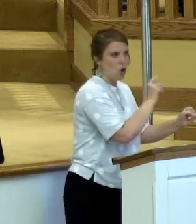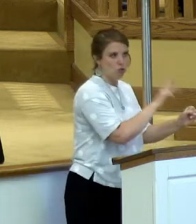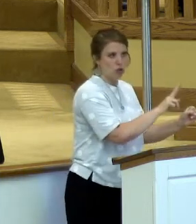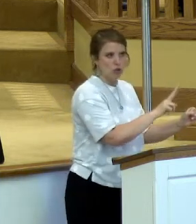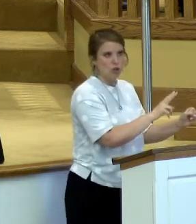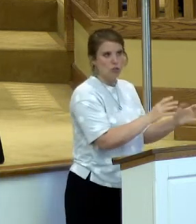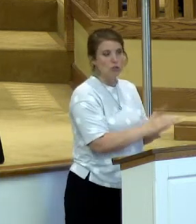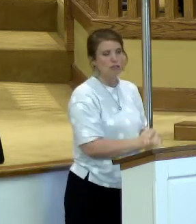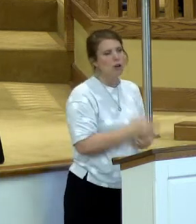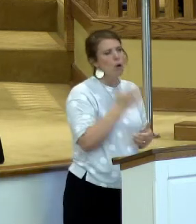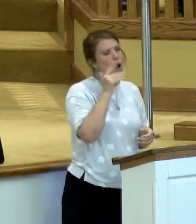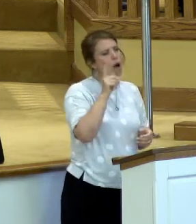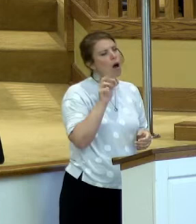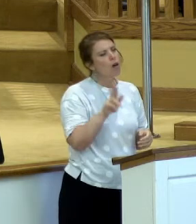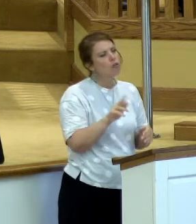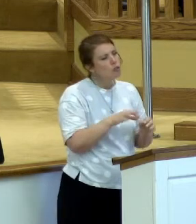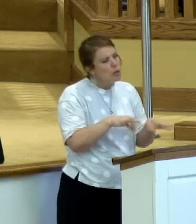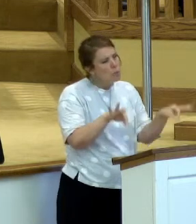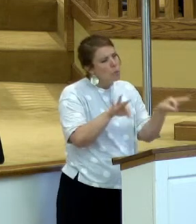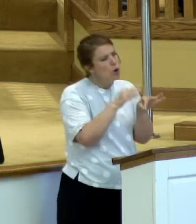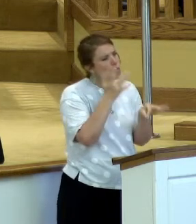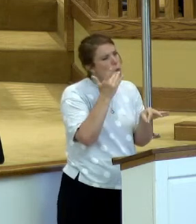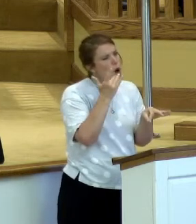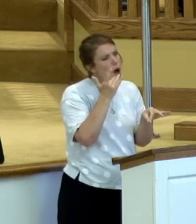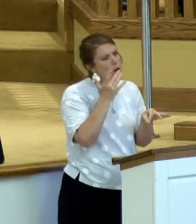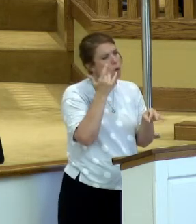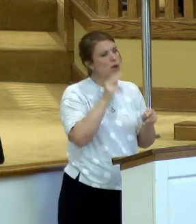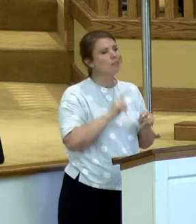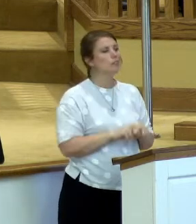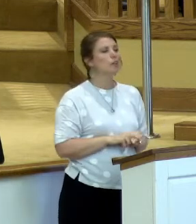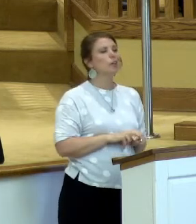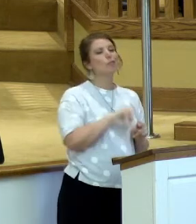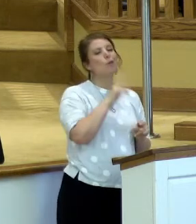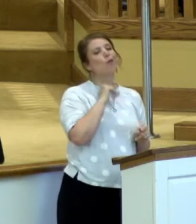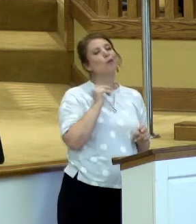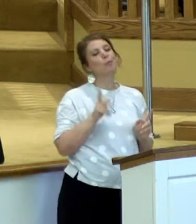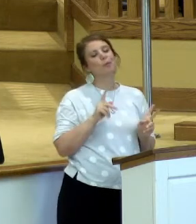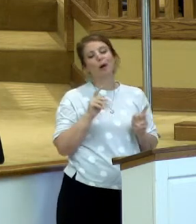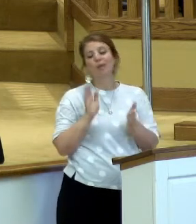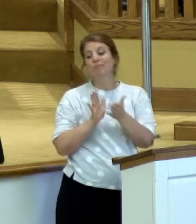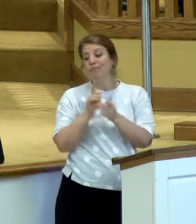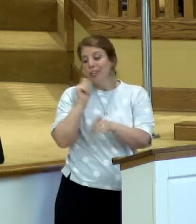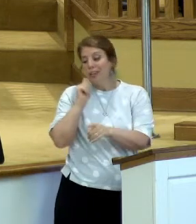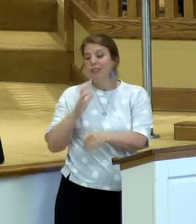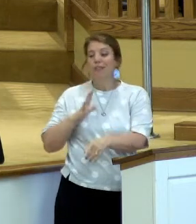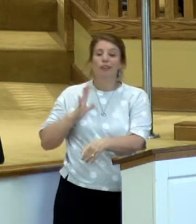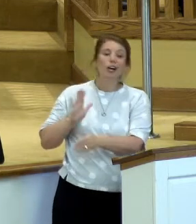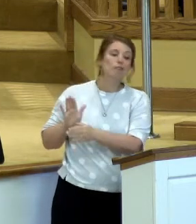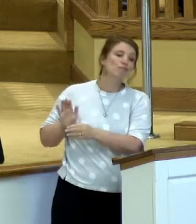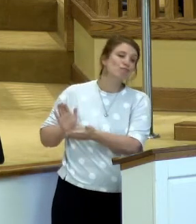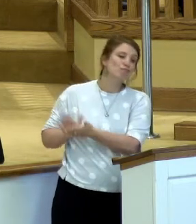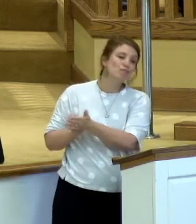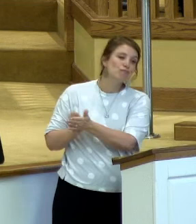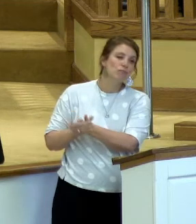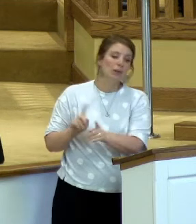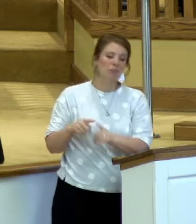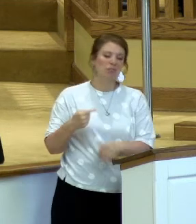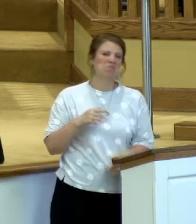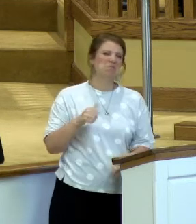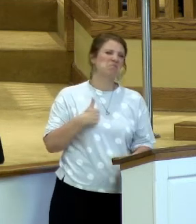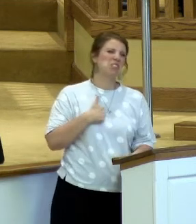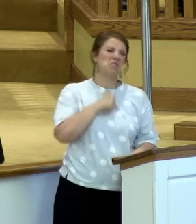prayer too. So why is the altar important? Why is it neat? Why do we sit back sometimes as the older folk and say, oh, that's great, the teenagers are going forward, but we don't always move to the